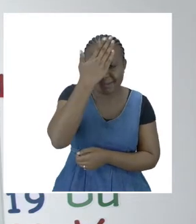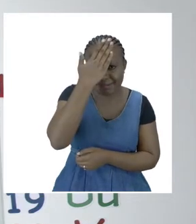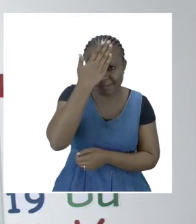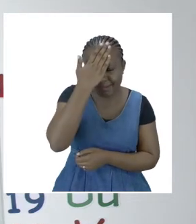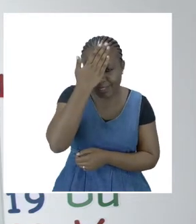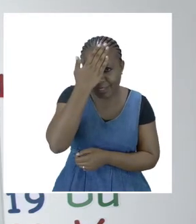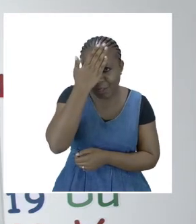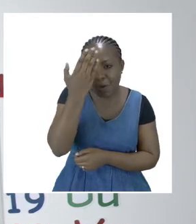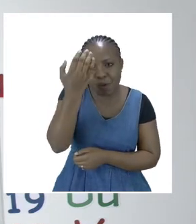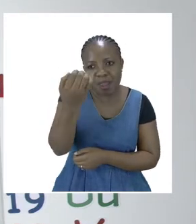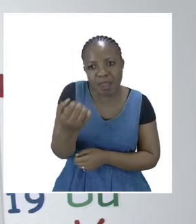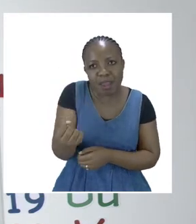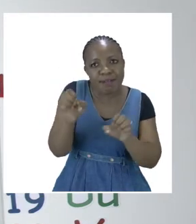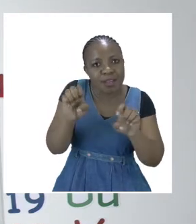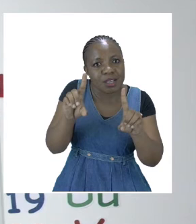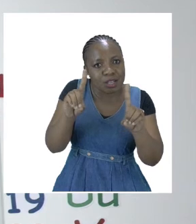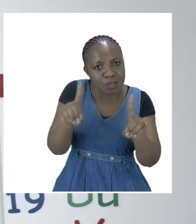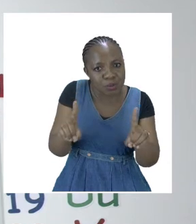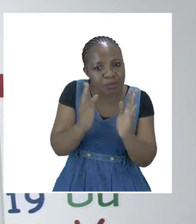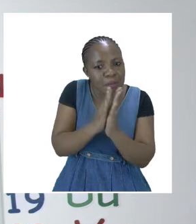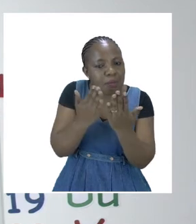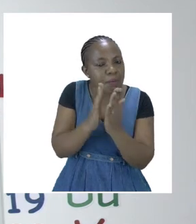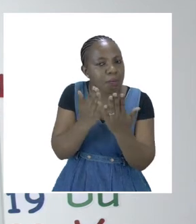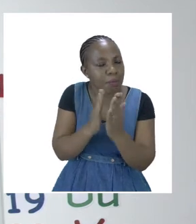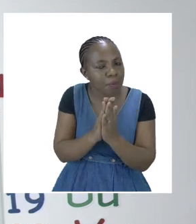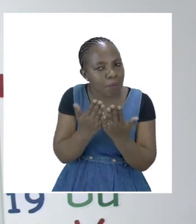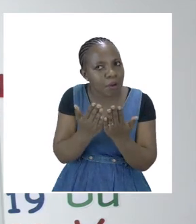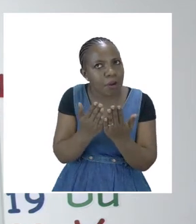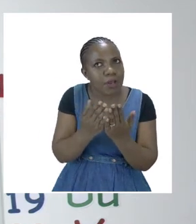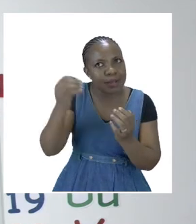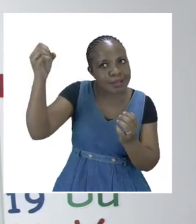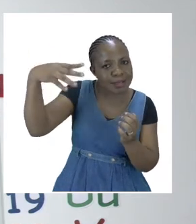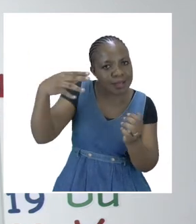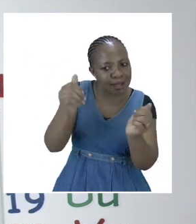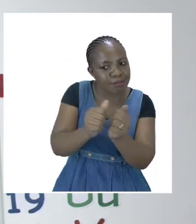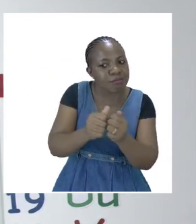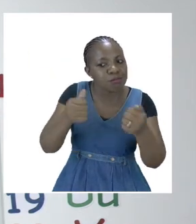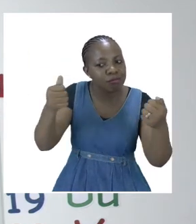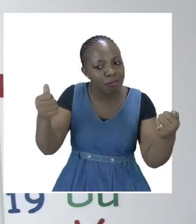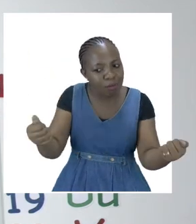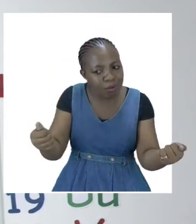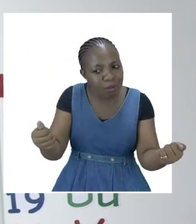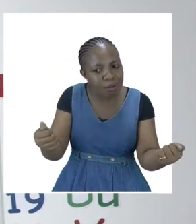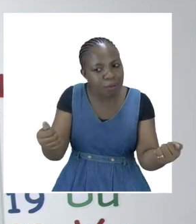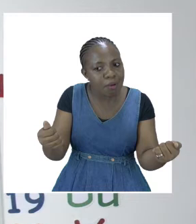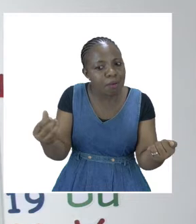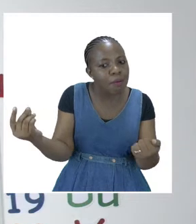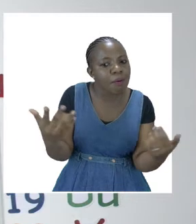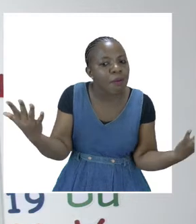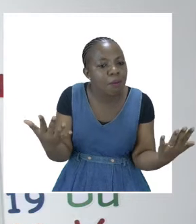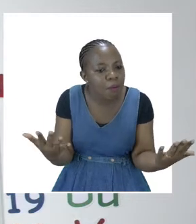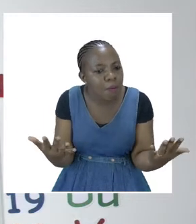booklet in our daily newspaper, street sales, or at your school every Monday